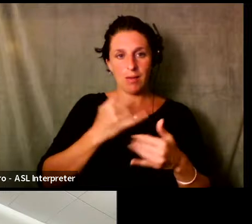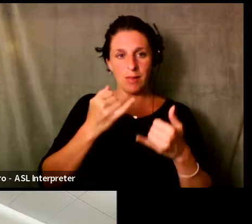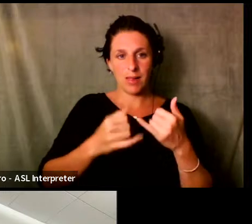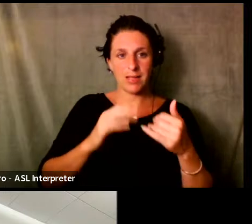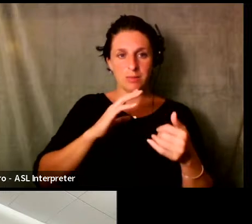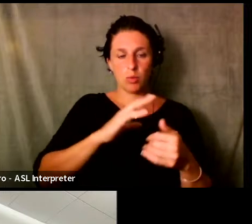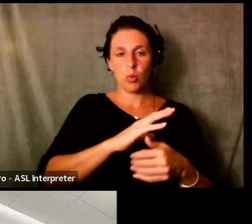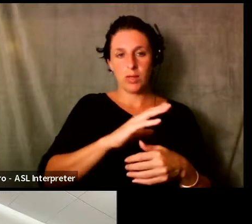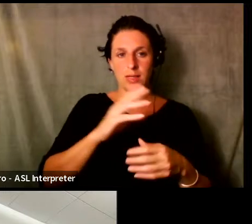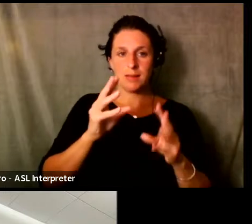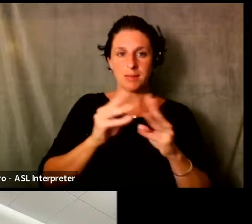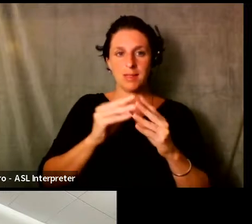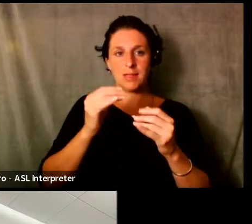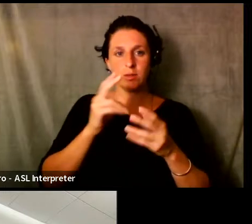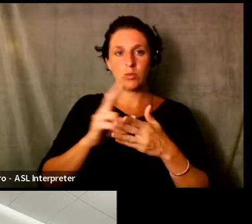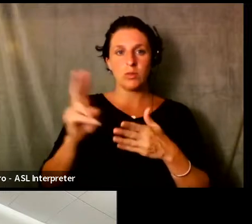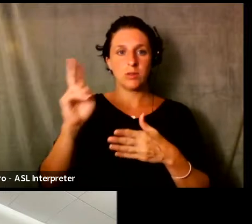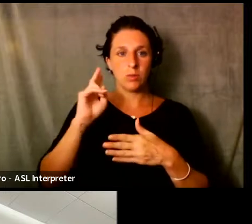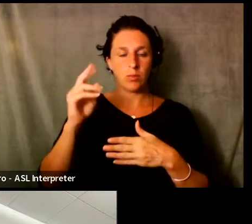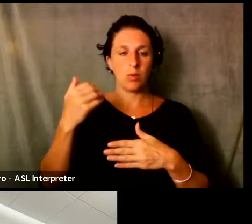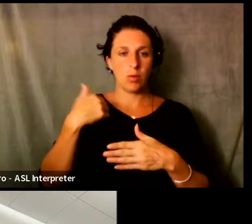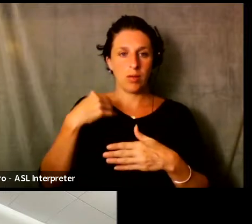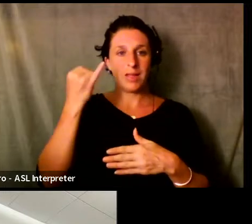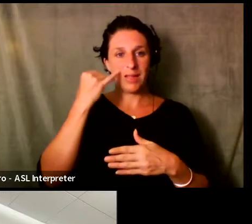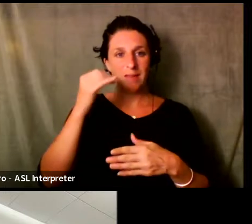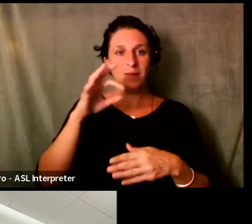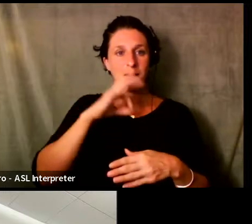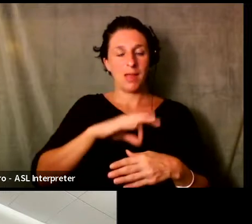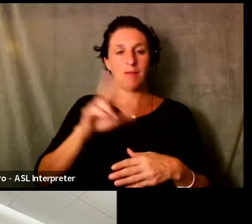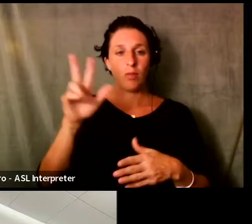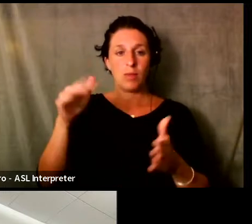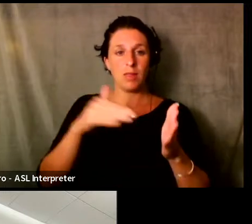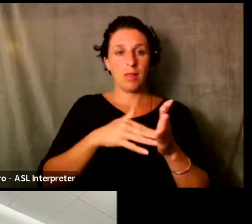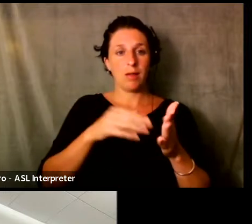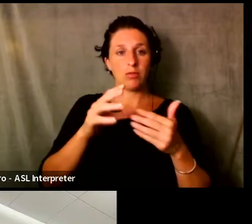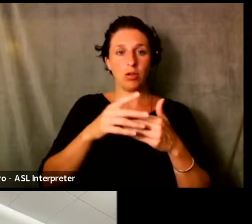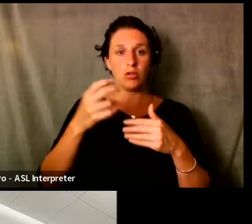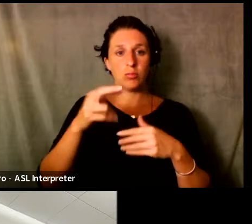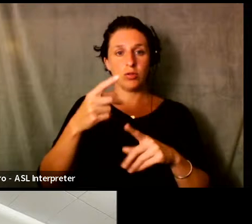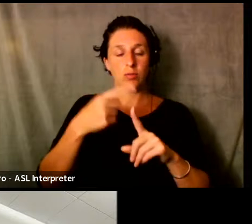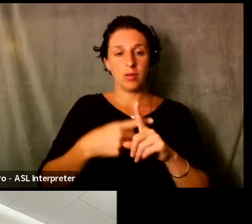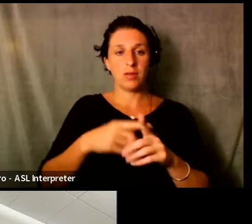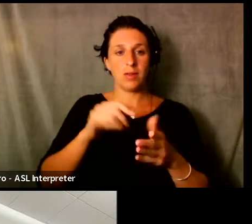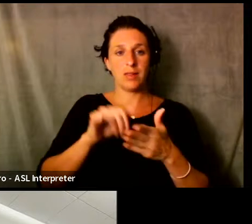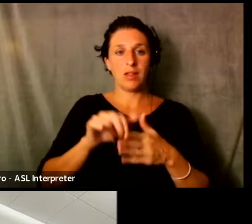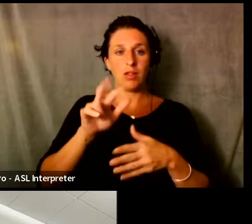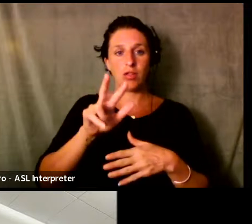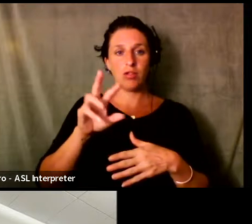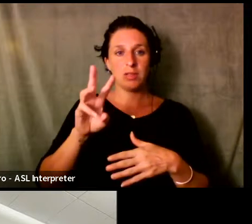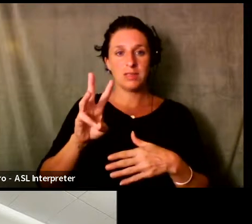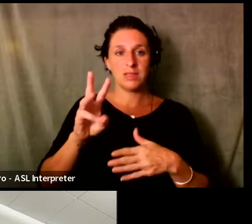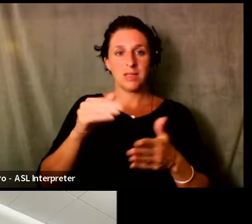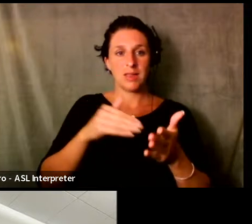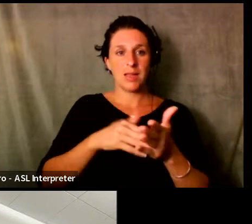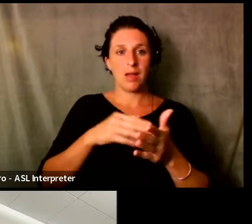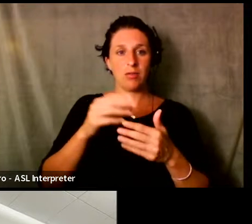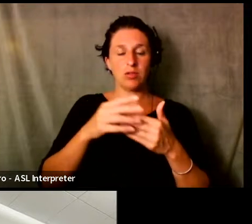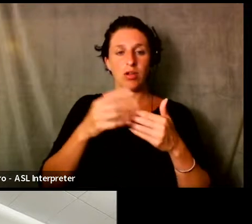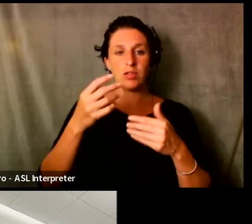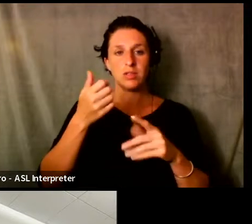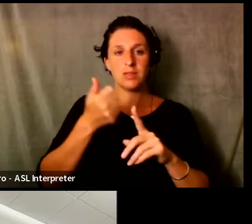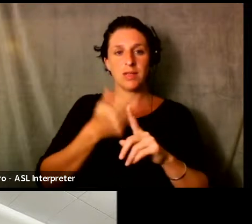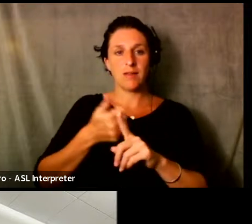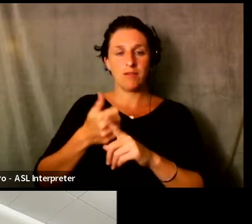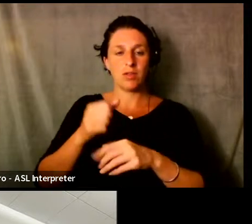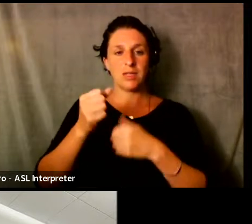ago. So if the benefit is $3,000 a month, then that'd be $36,000 $1,000 a year. But I thought the top of